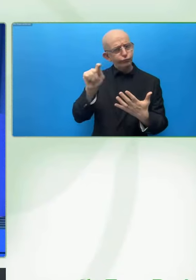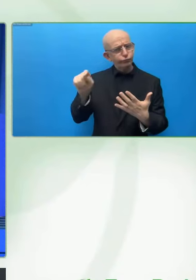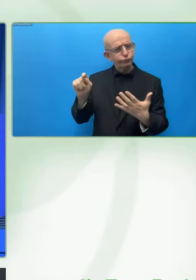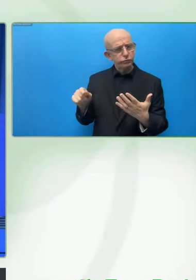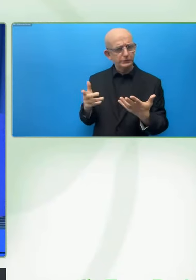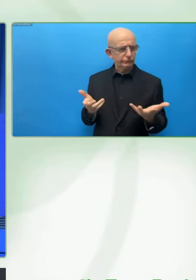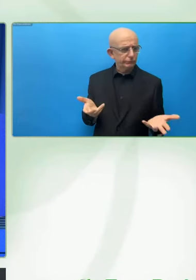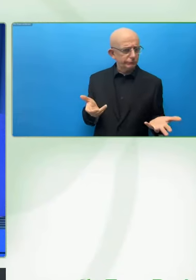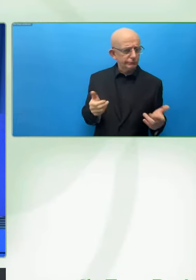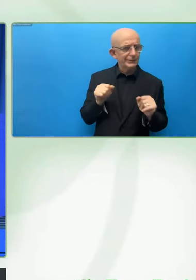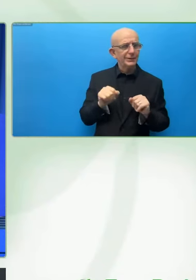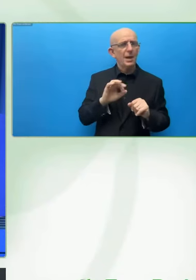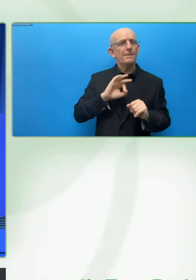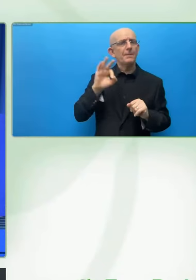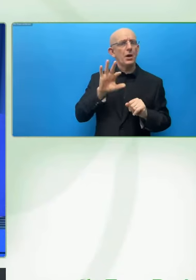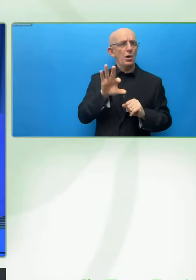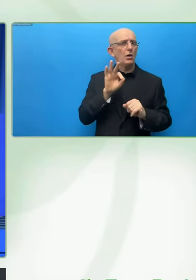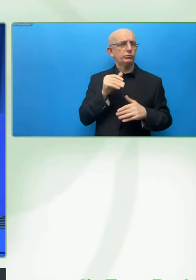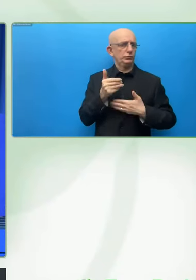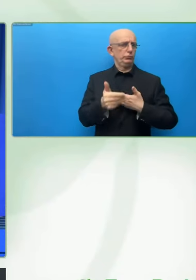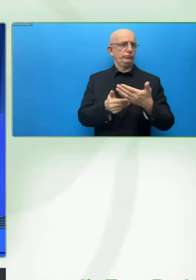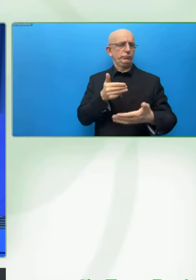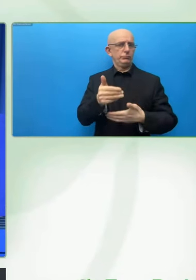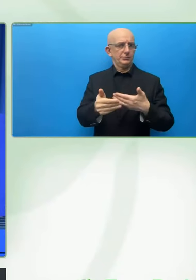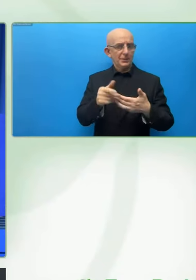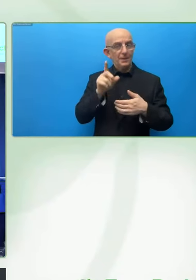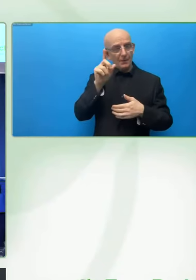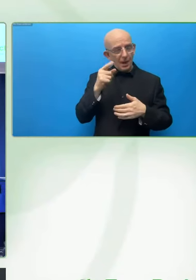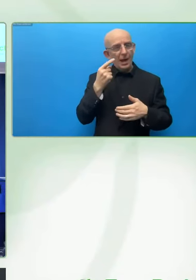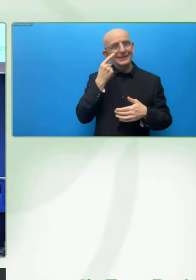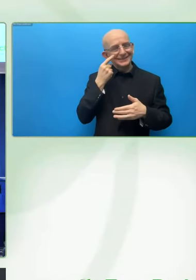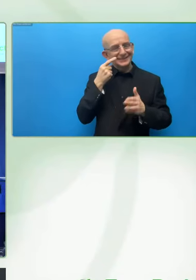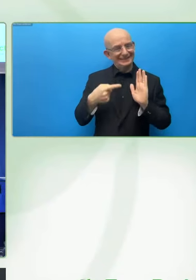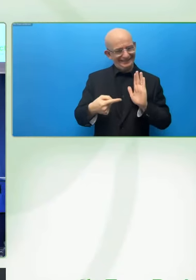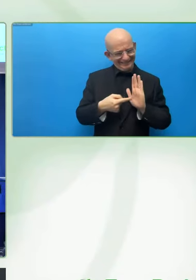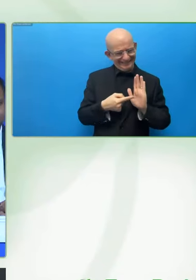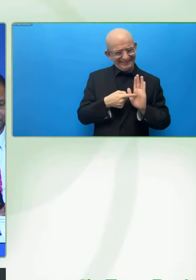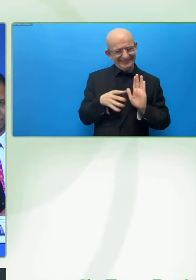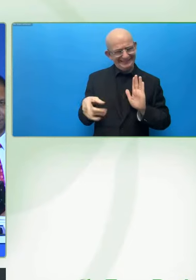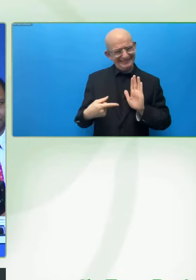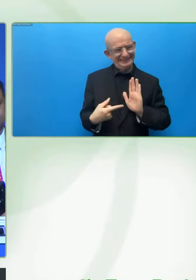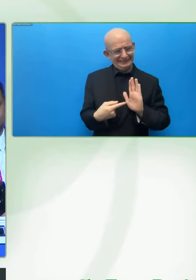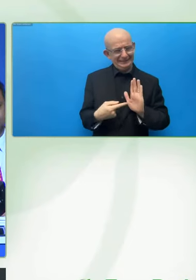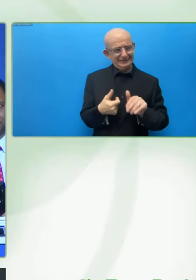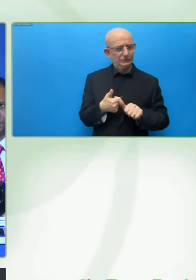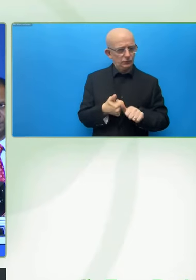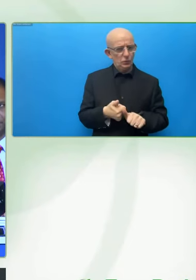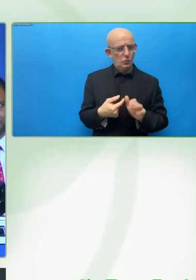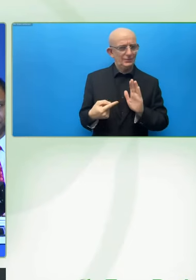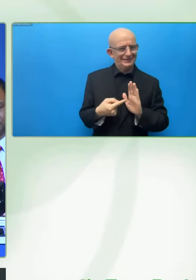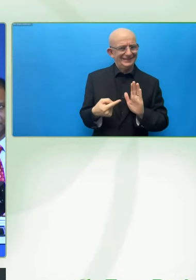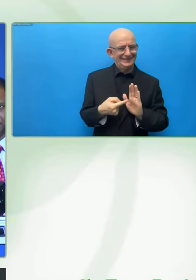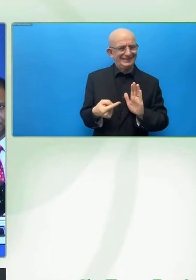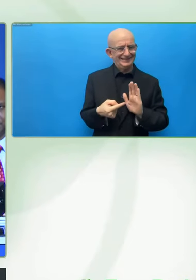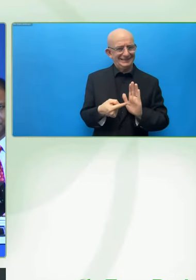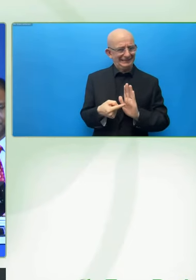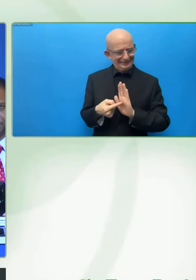have. Thanks. Katerina, would you like to add something on that topic?